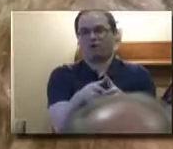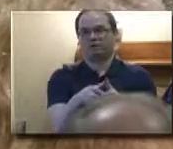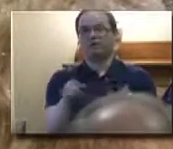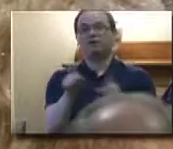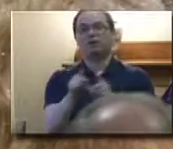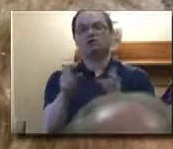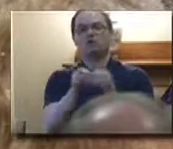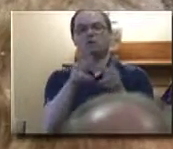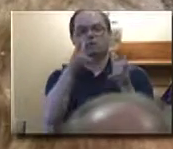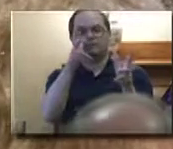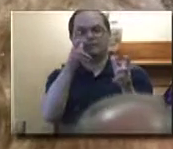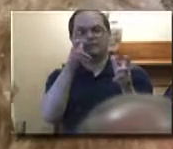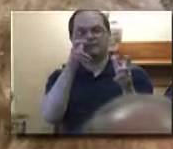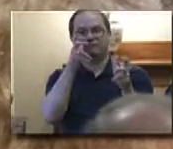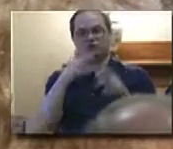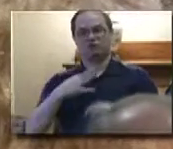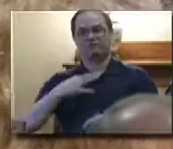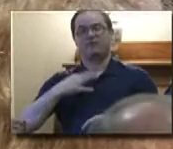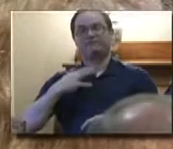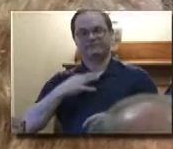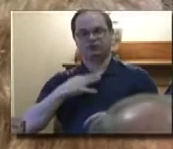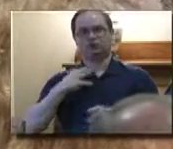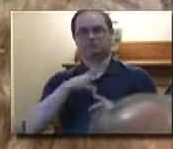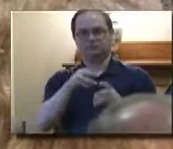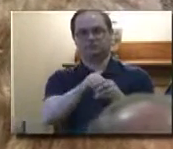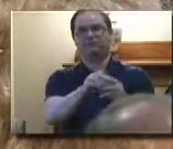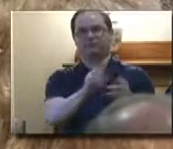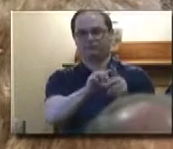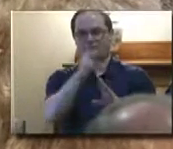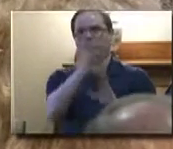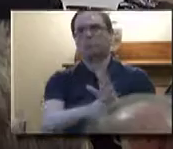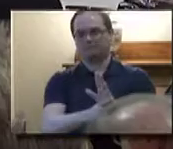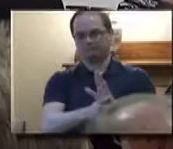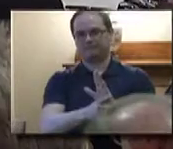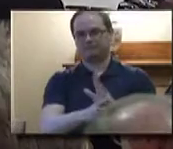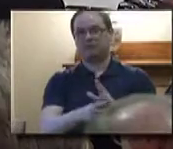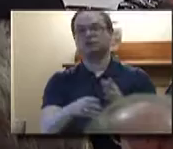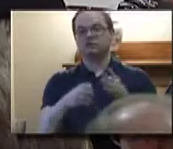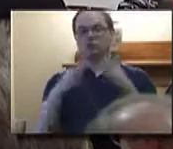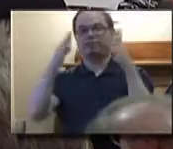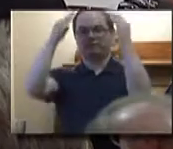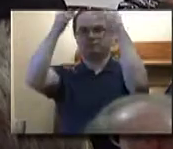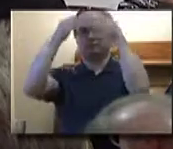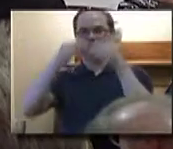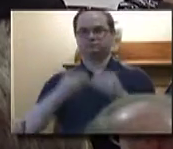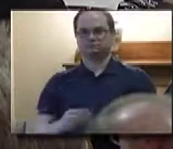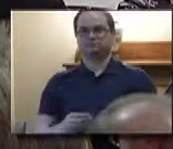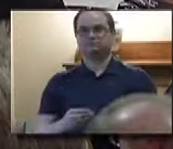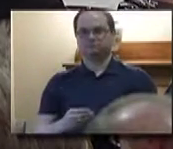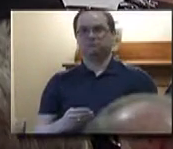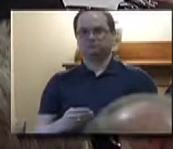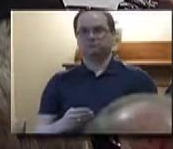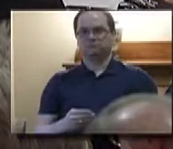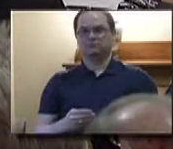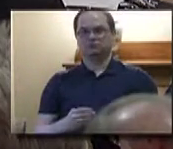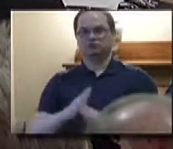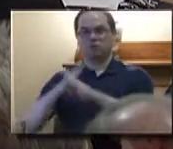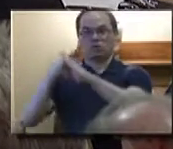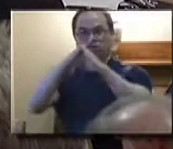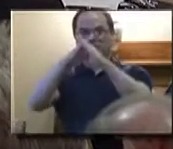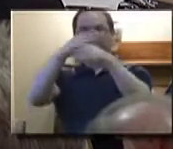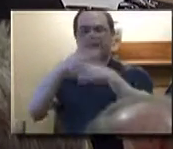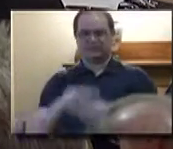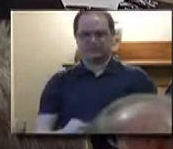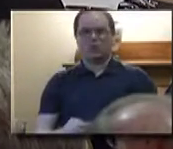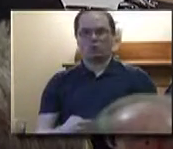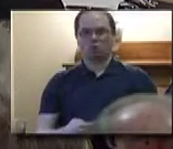they're also more receptive because they are volunteers for the program. So there's they're letting it down, thank God. They're letting down this aggression.